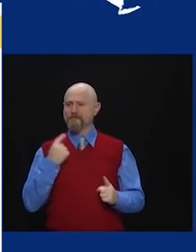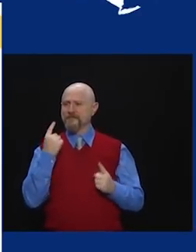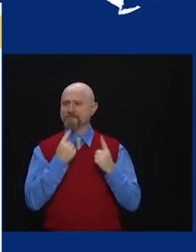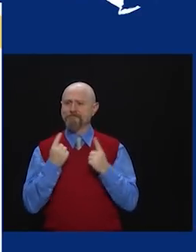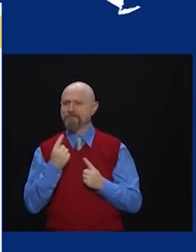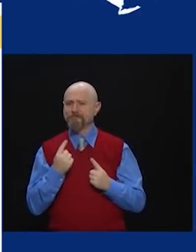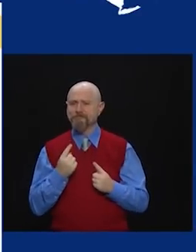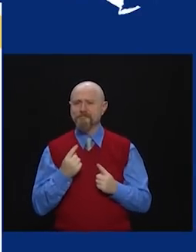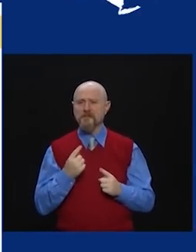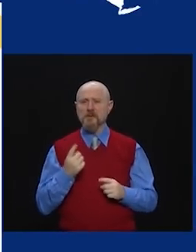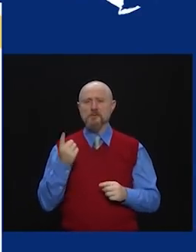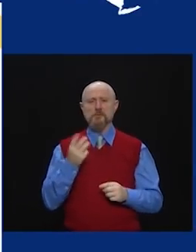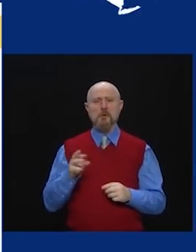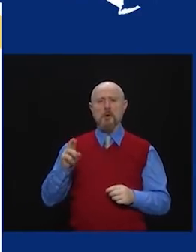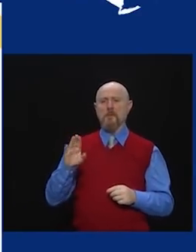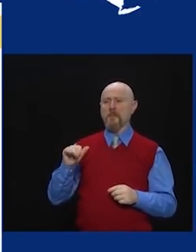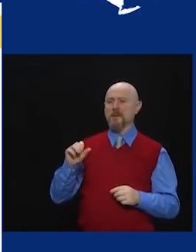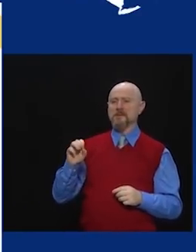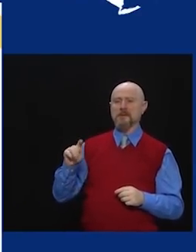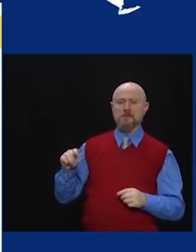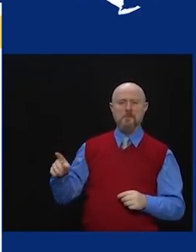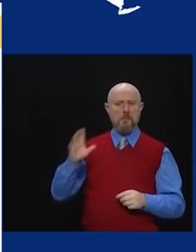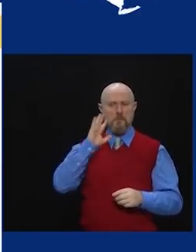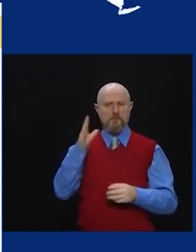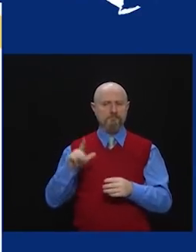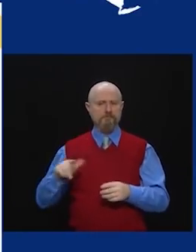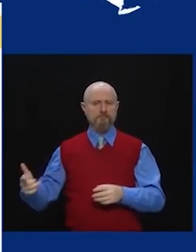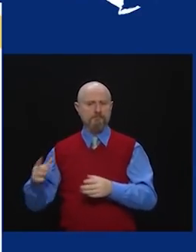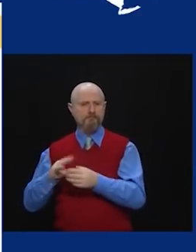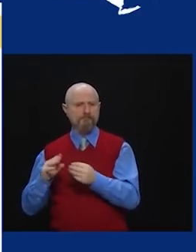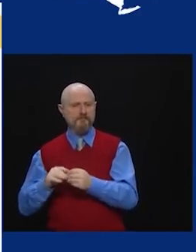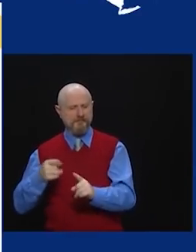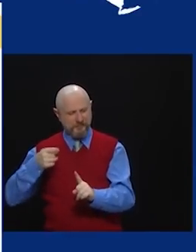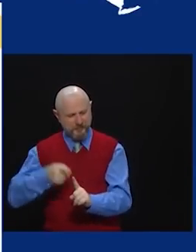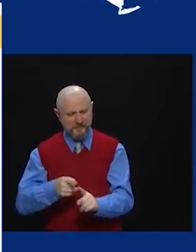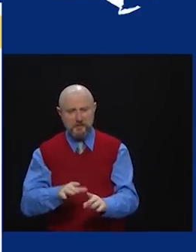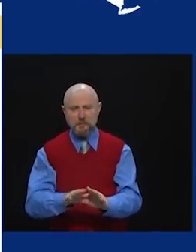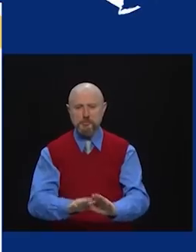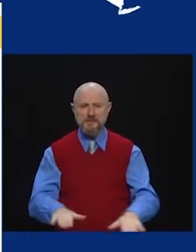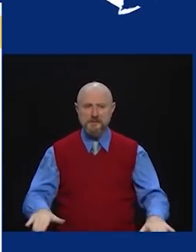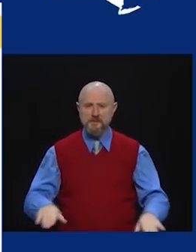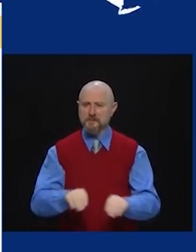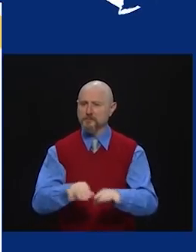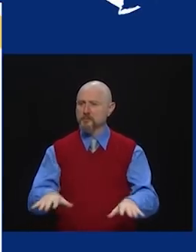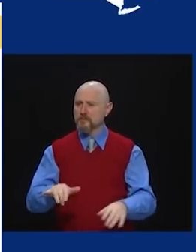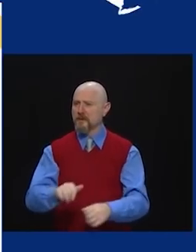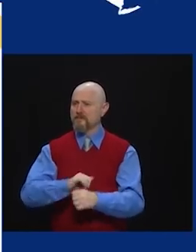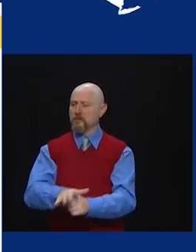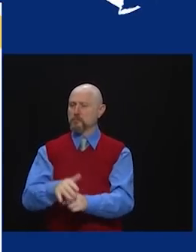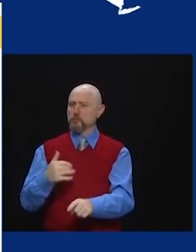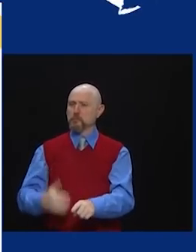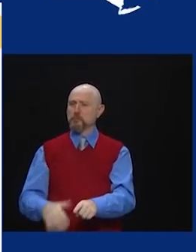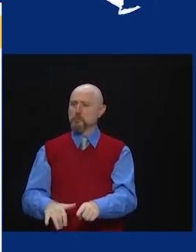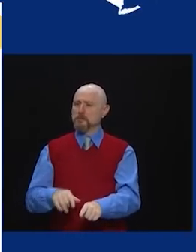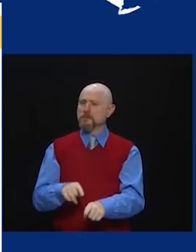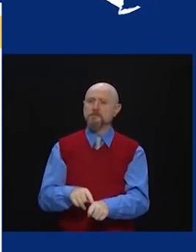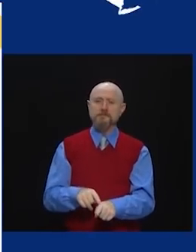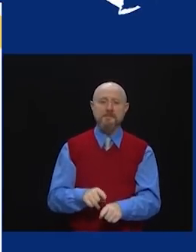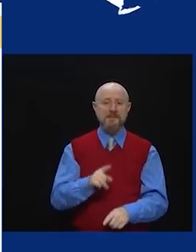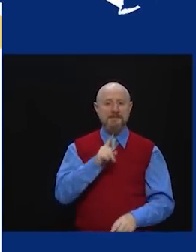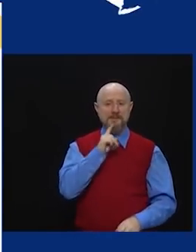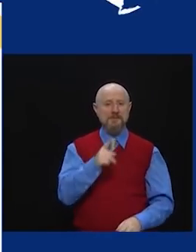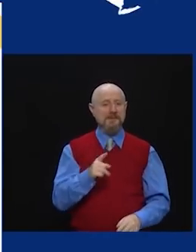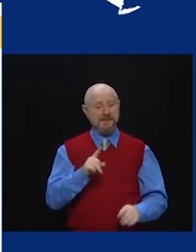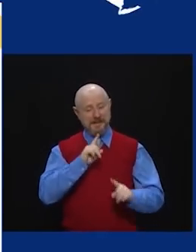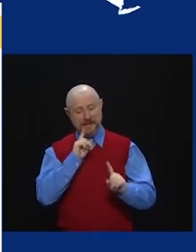being affected by this virus. So the answer lies right before us. It is so clear. It is right there. Get